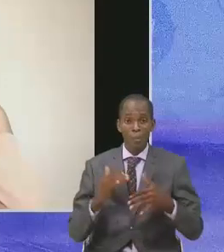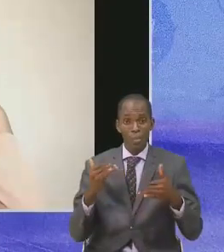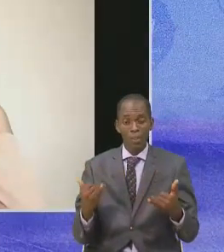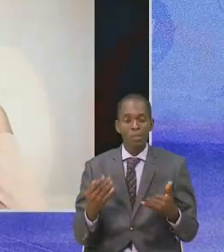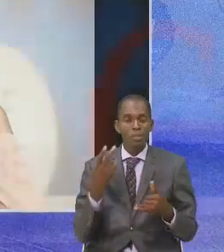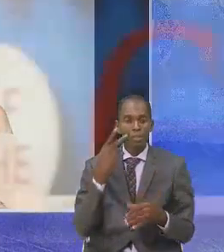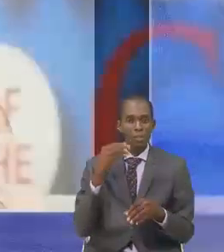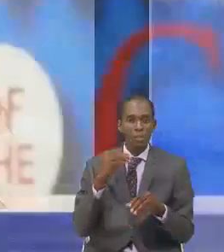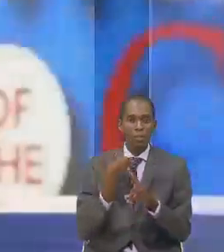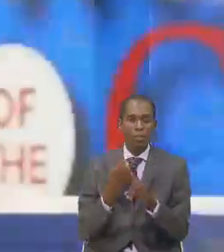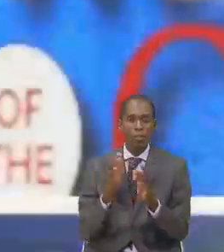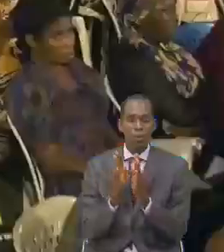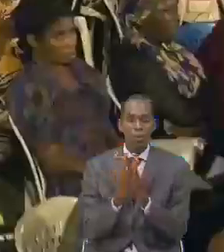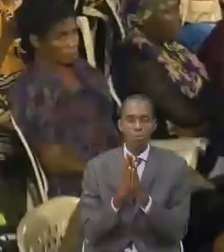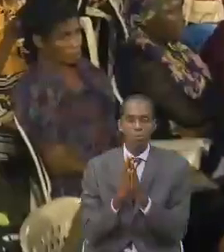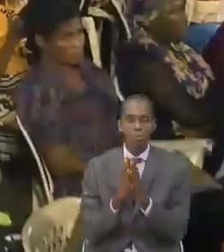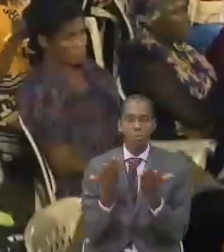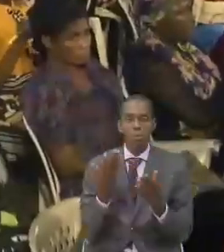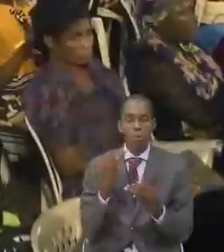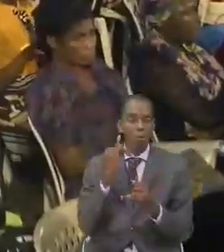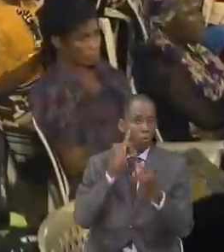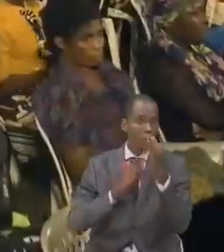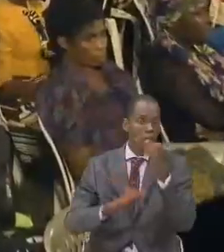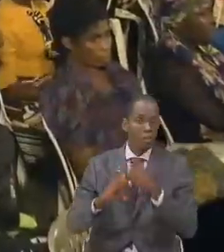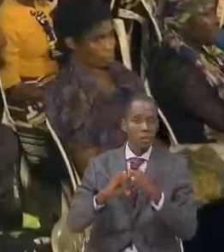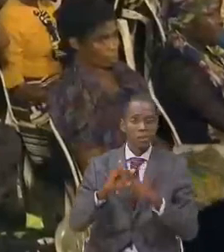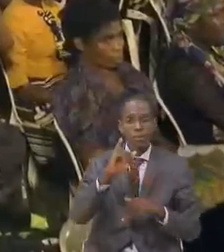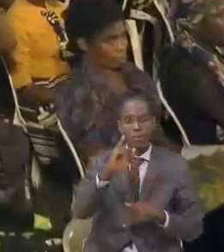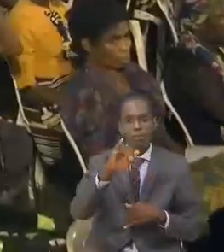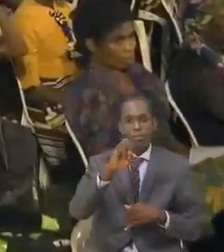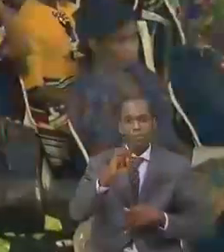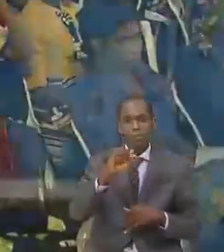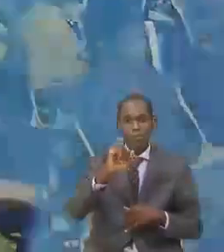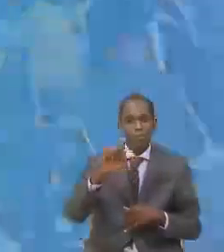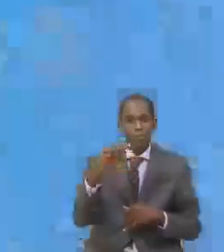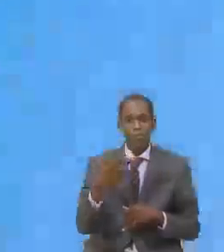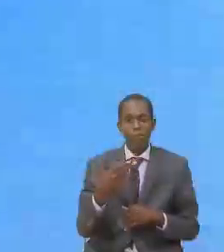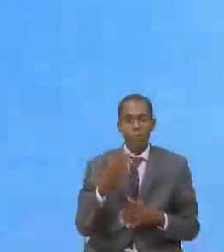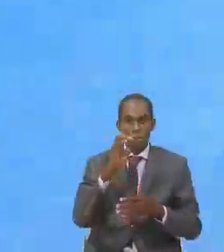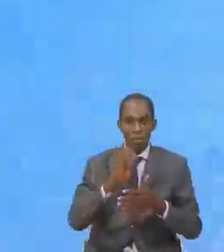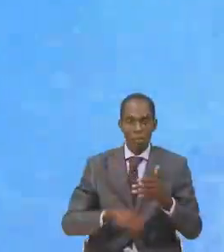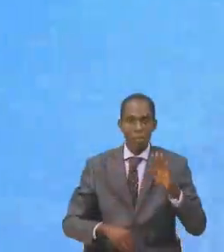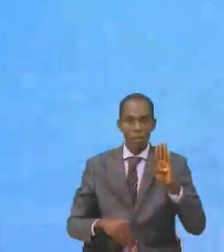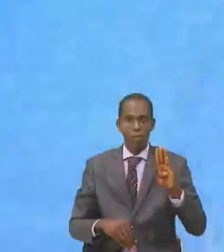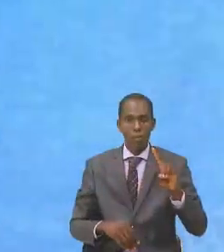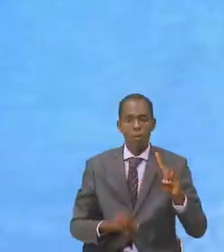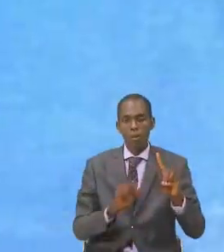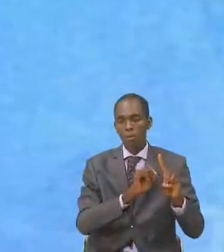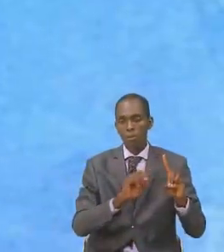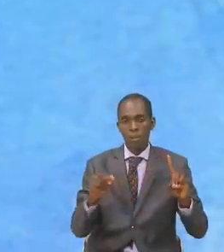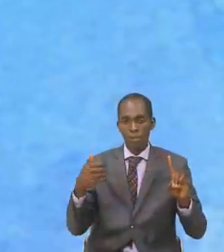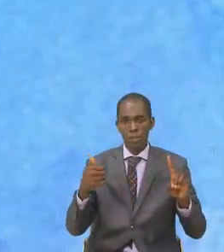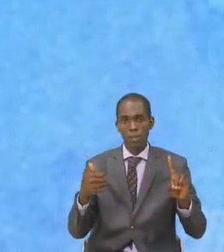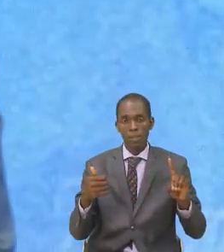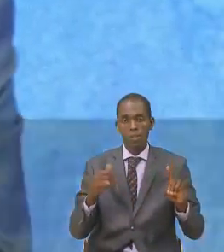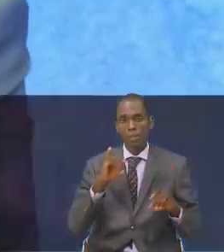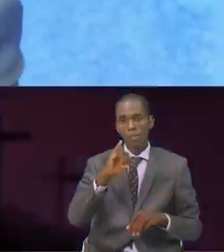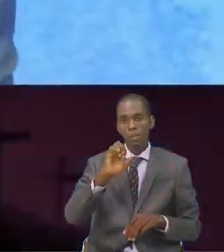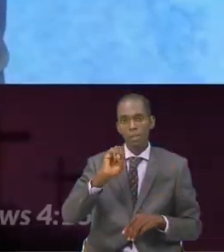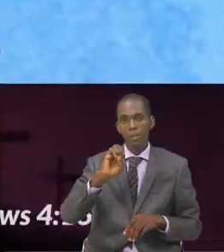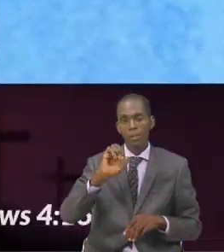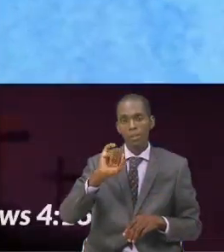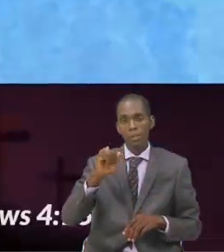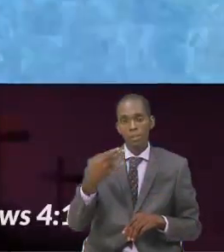in Jesus' name. Look at Isaiah chapter 41. Isaiah chapter